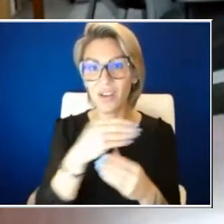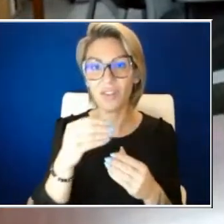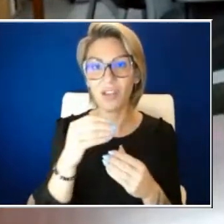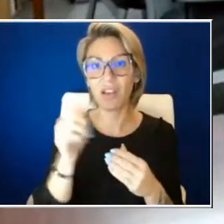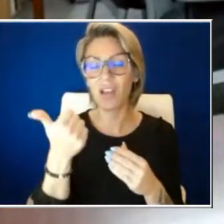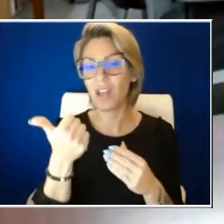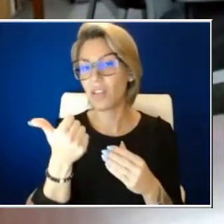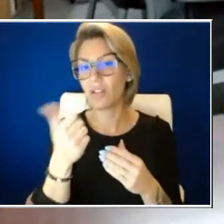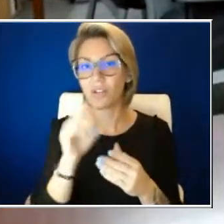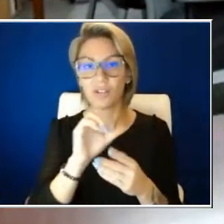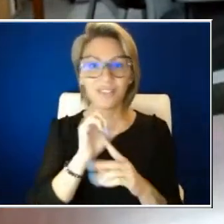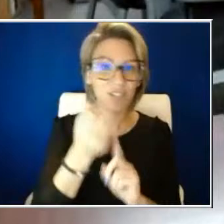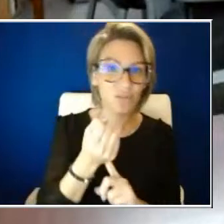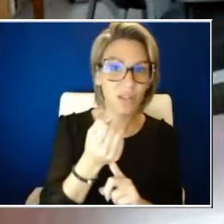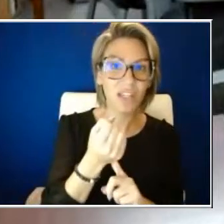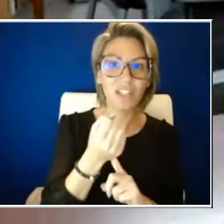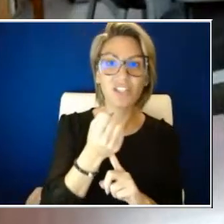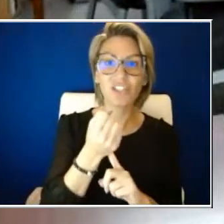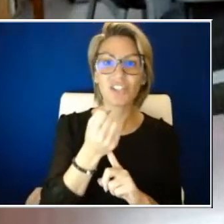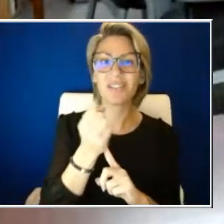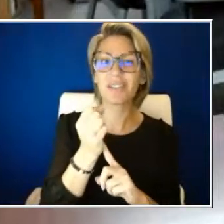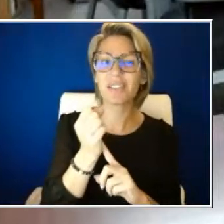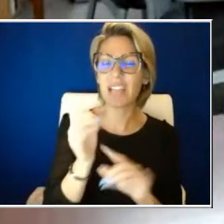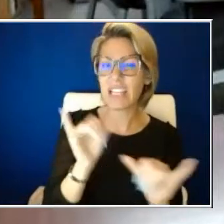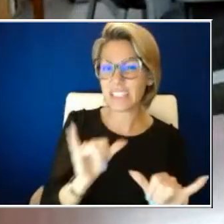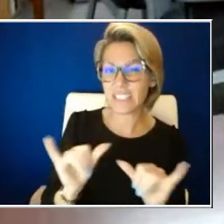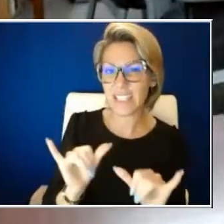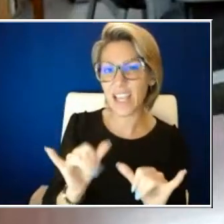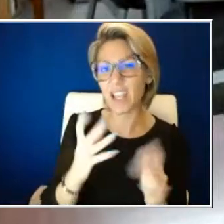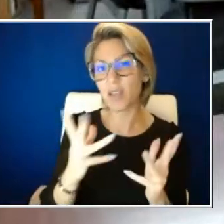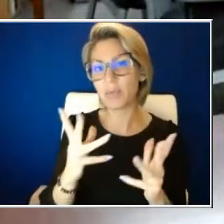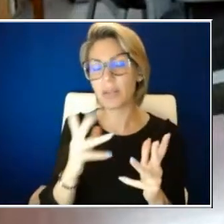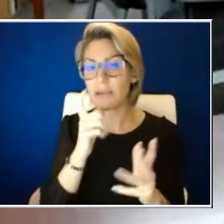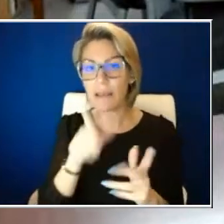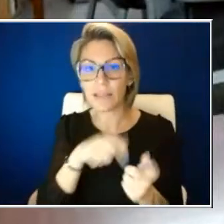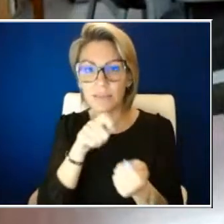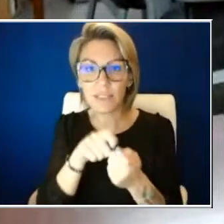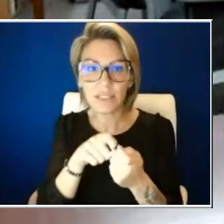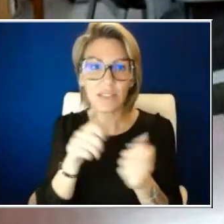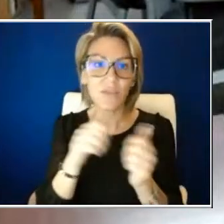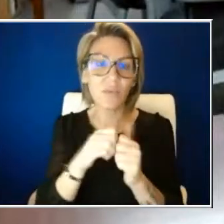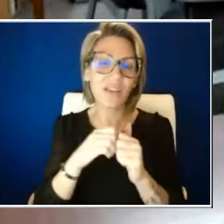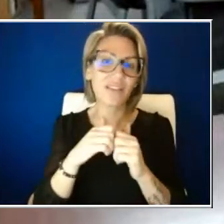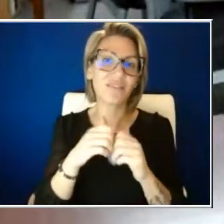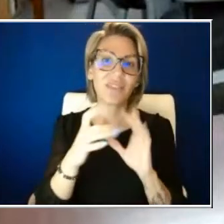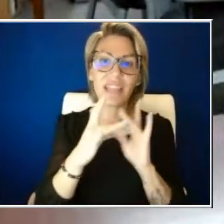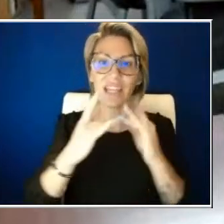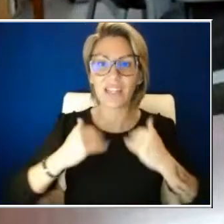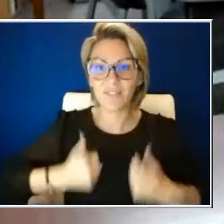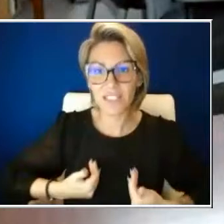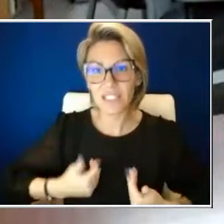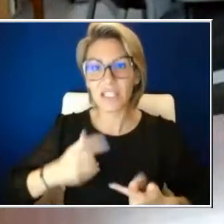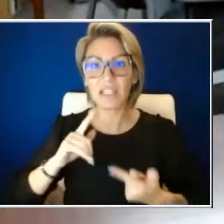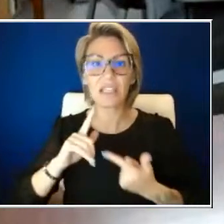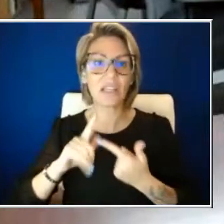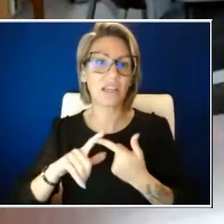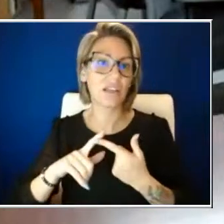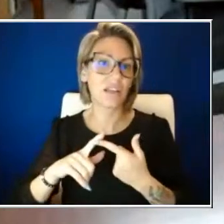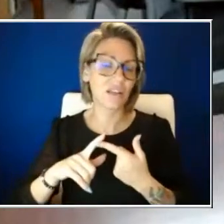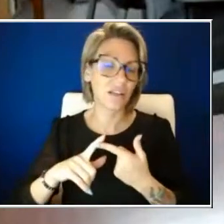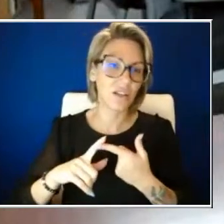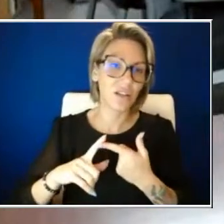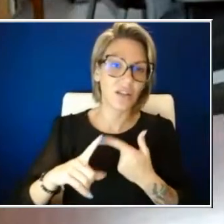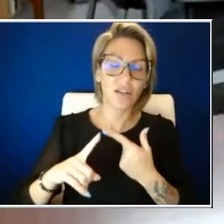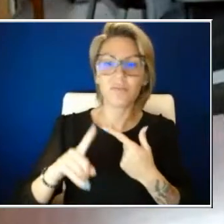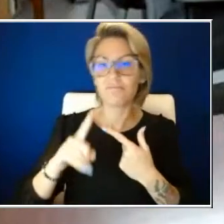conditions which it can mimic. I mean, the symptoms can be very nonspecific in terms of fatigue and just general malaise, and there's some